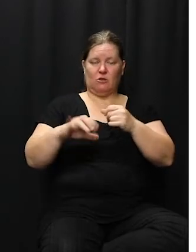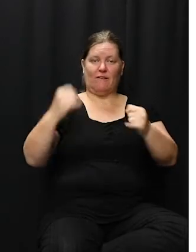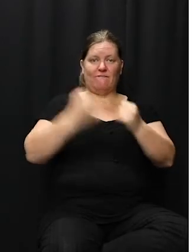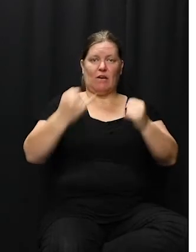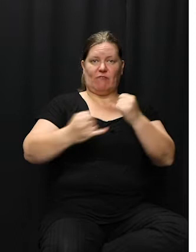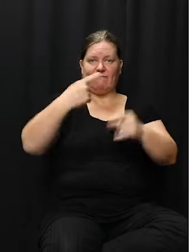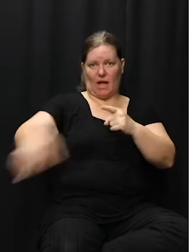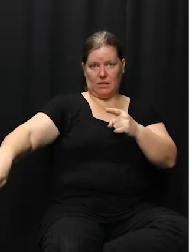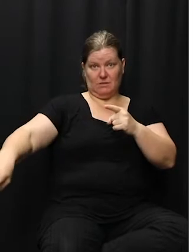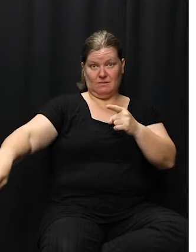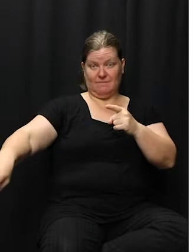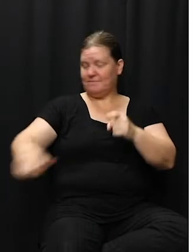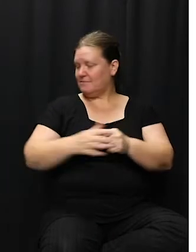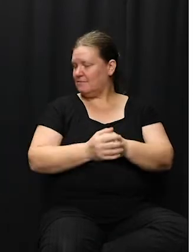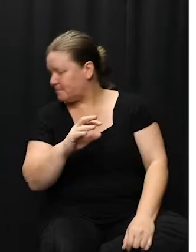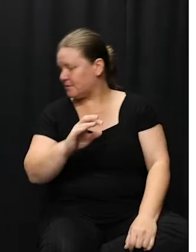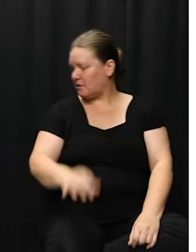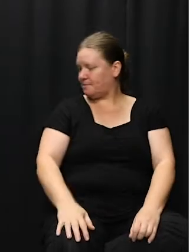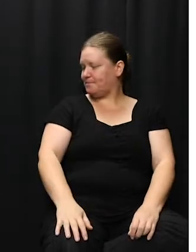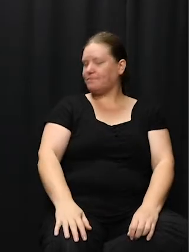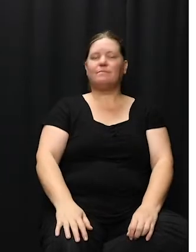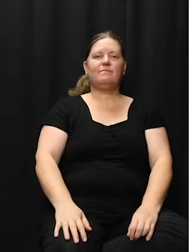fast. Very, very fast.